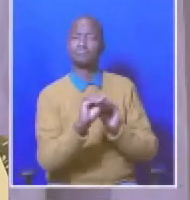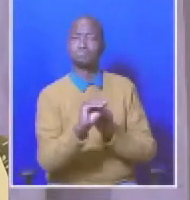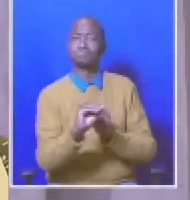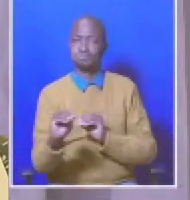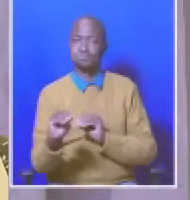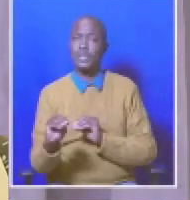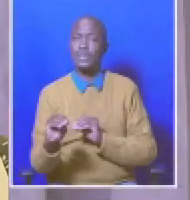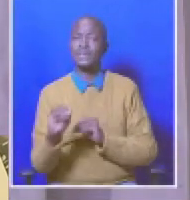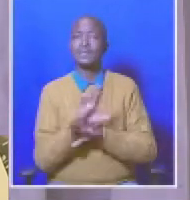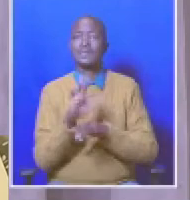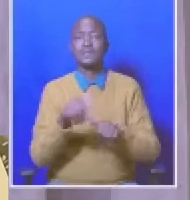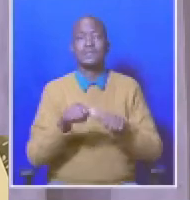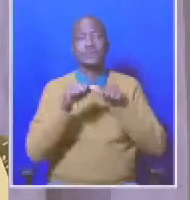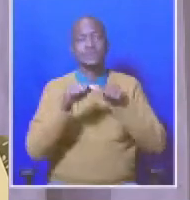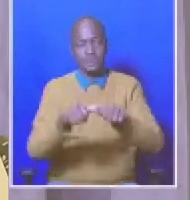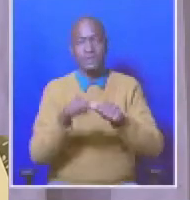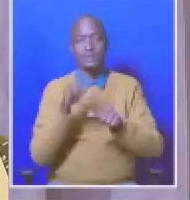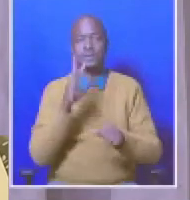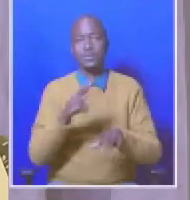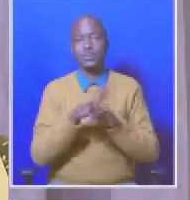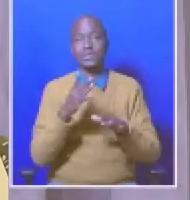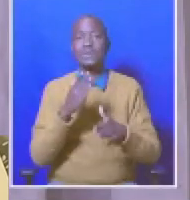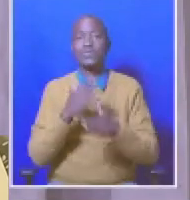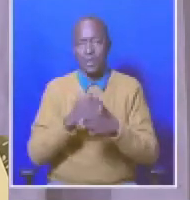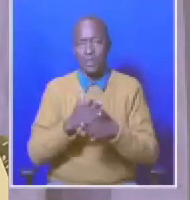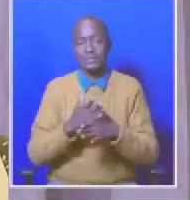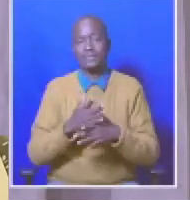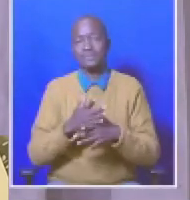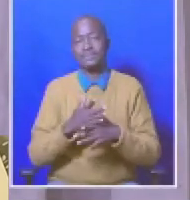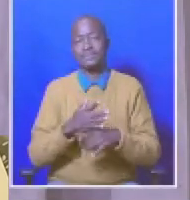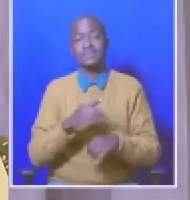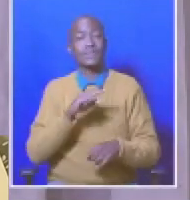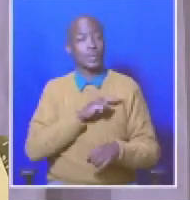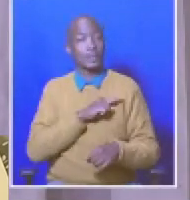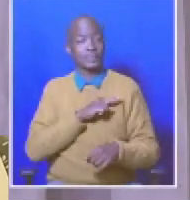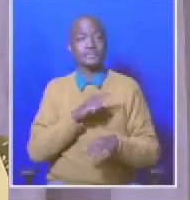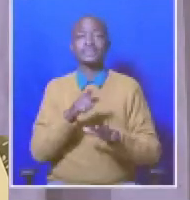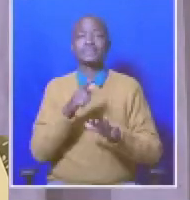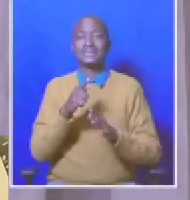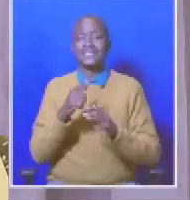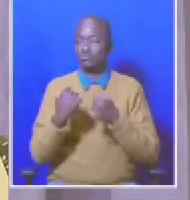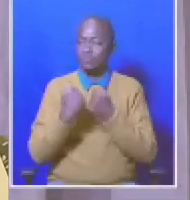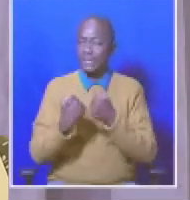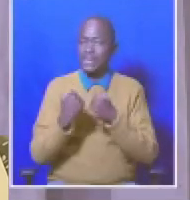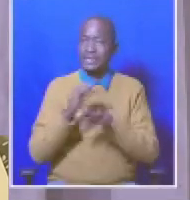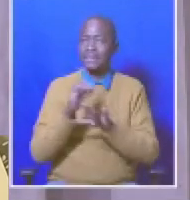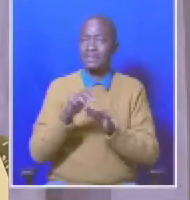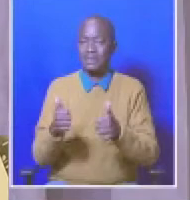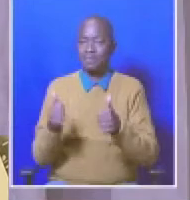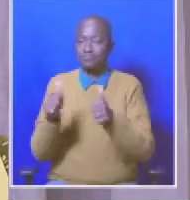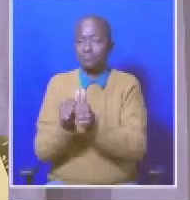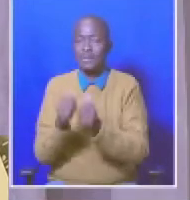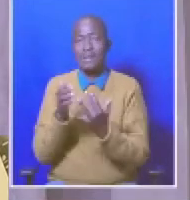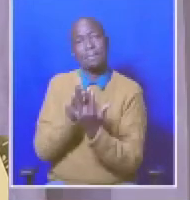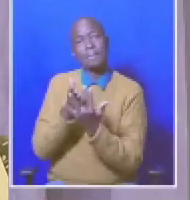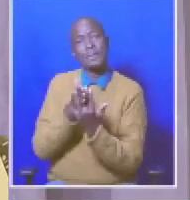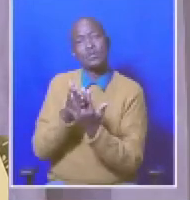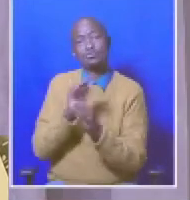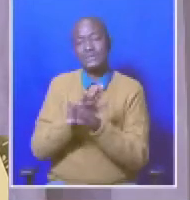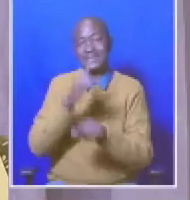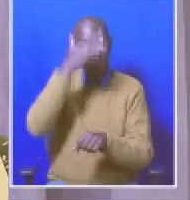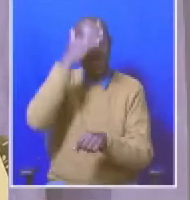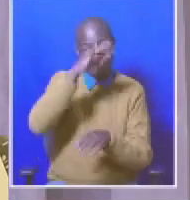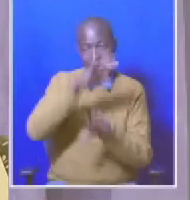to continue with this work, especially strengthening the collaboration between the government and the